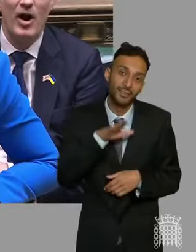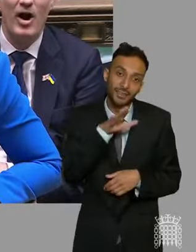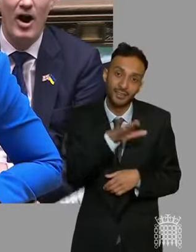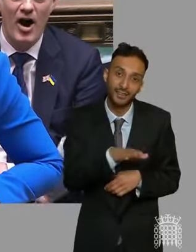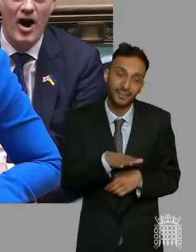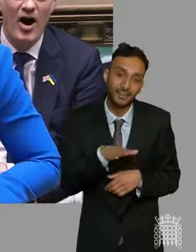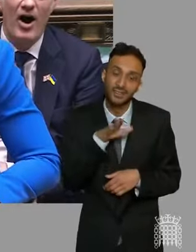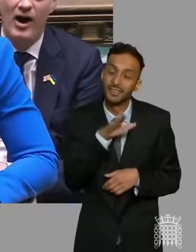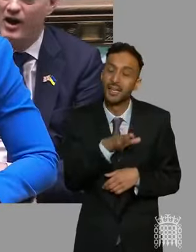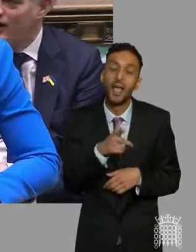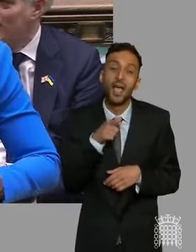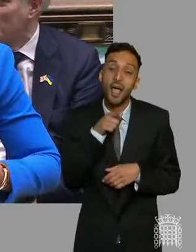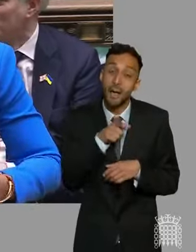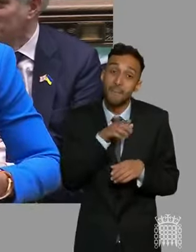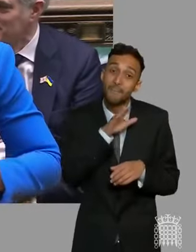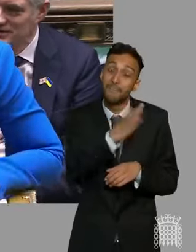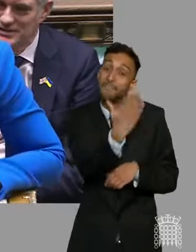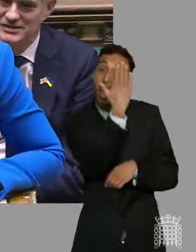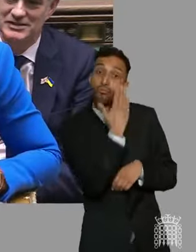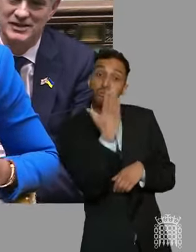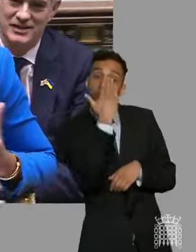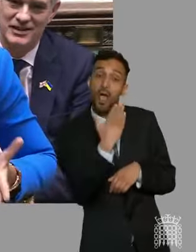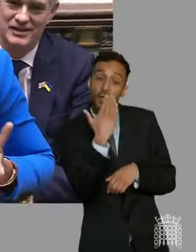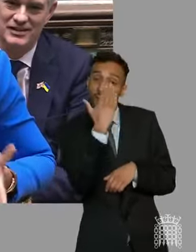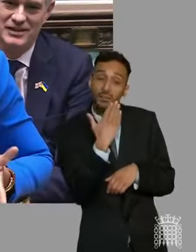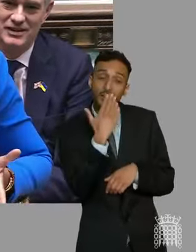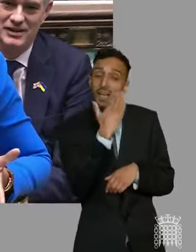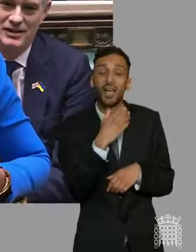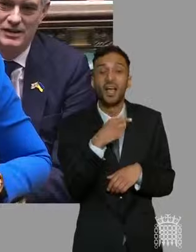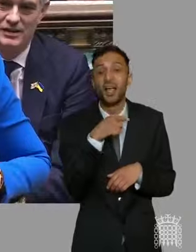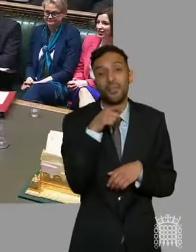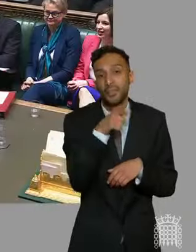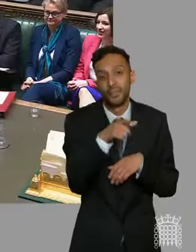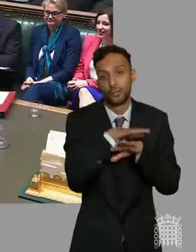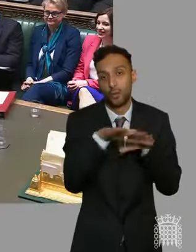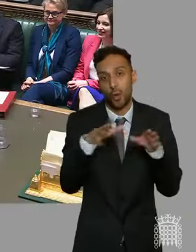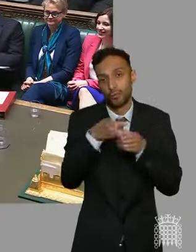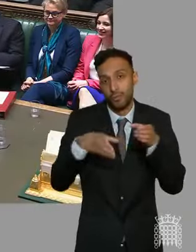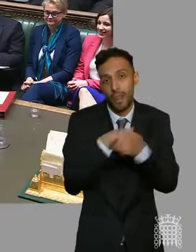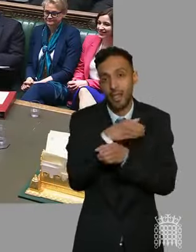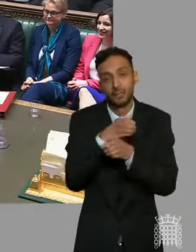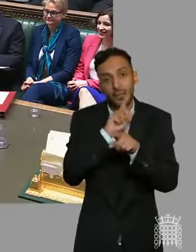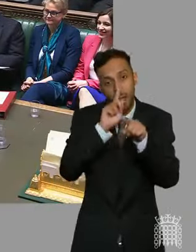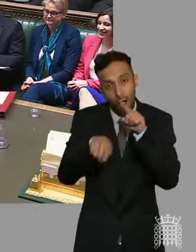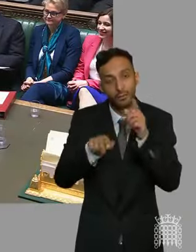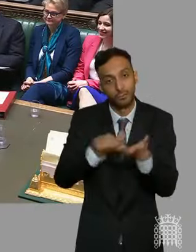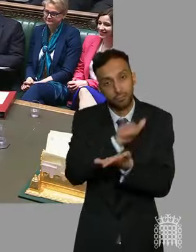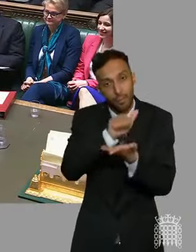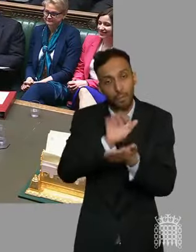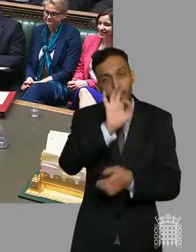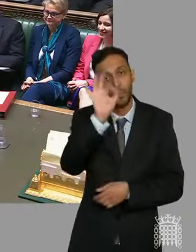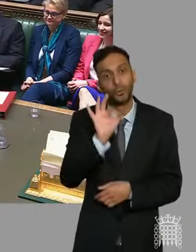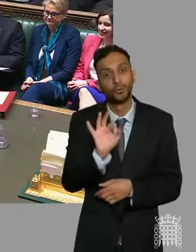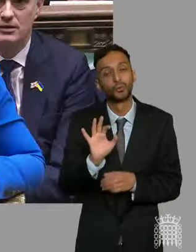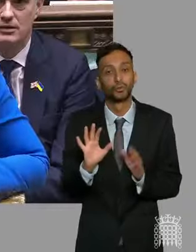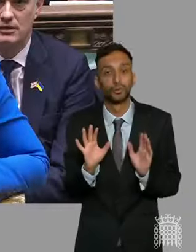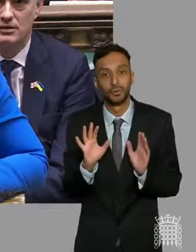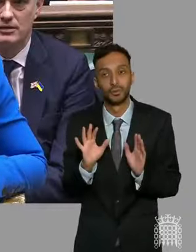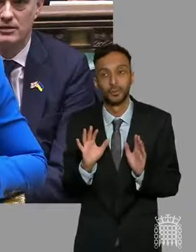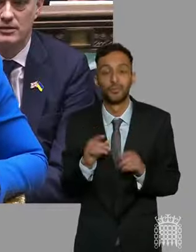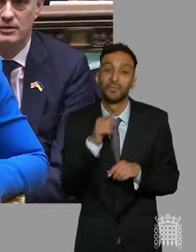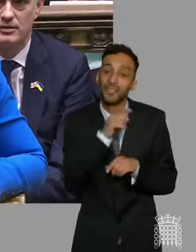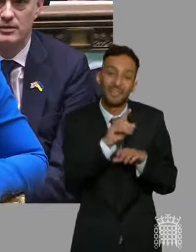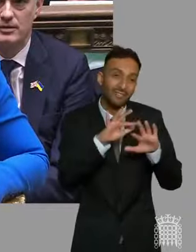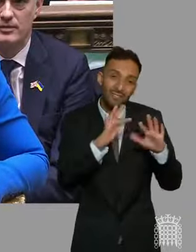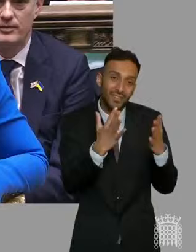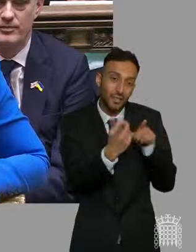answering questions. It's not a substitute. He hasn't answered. What he has said is different from what he said yesterday.